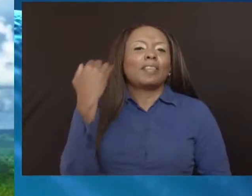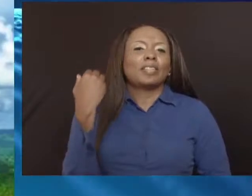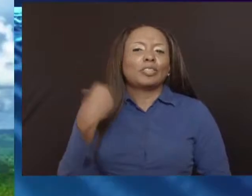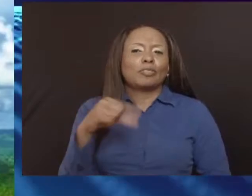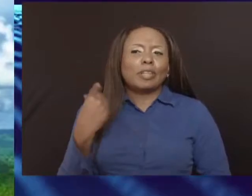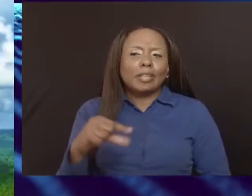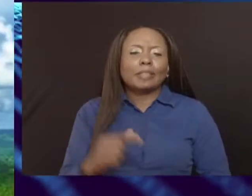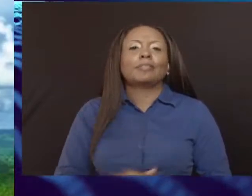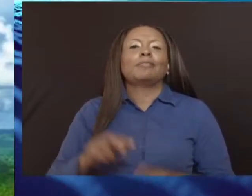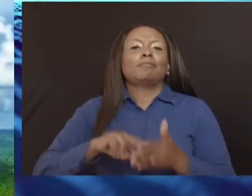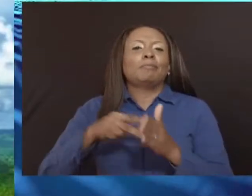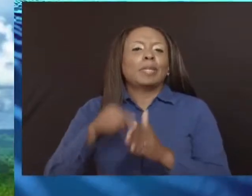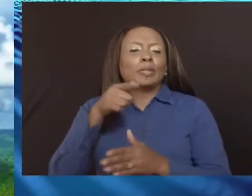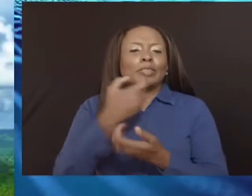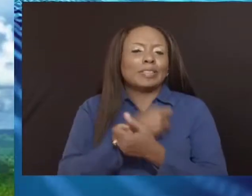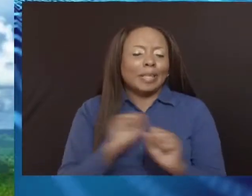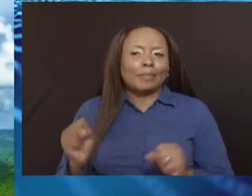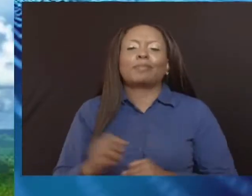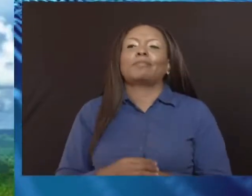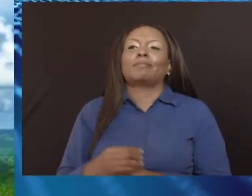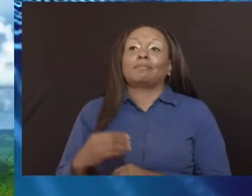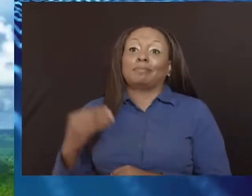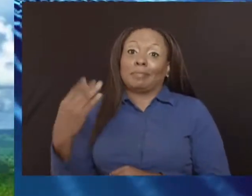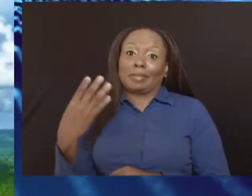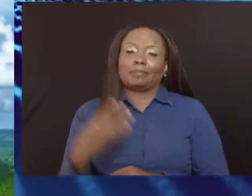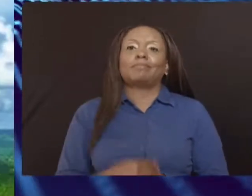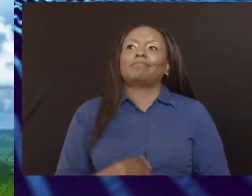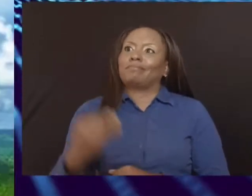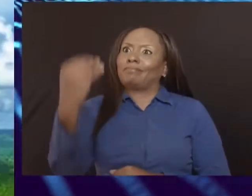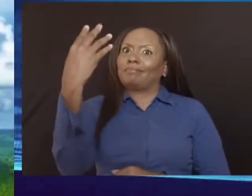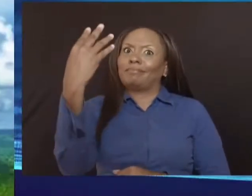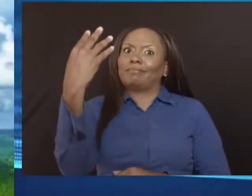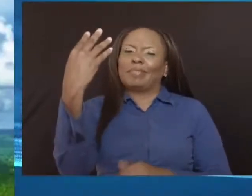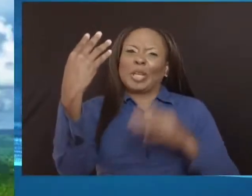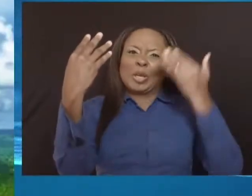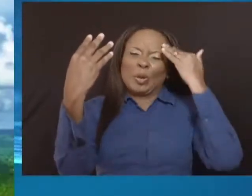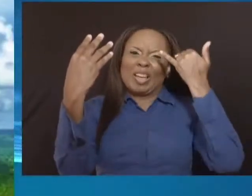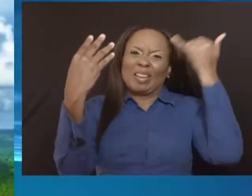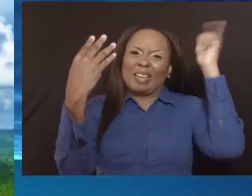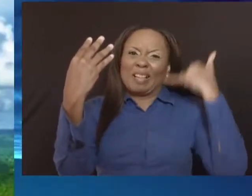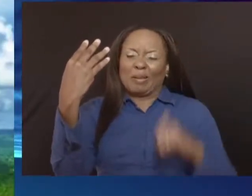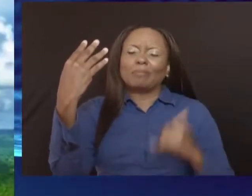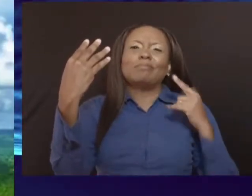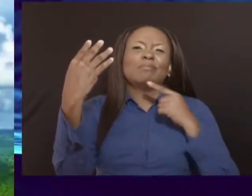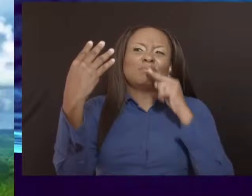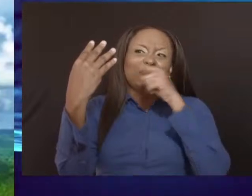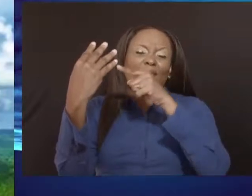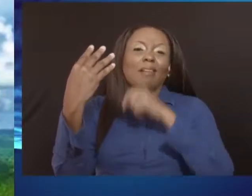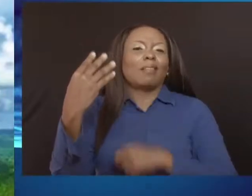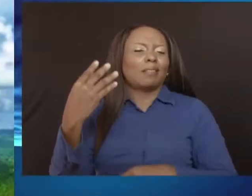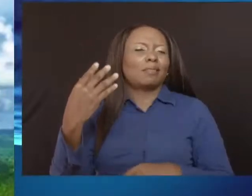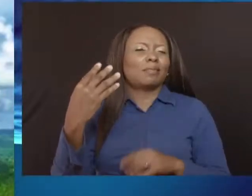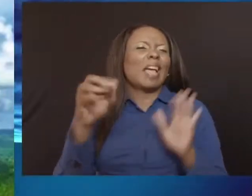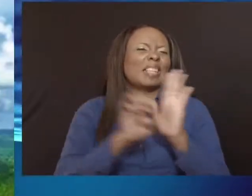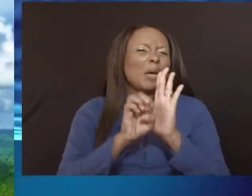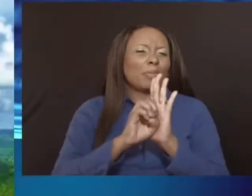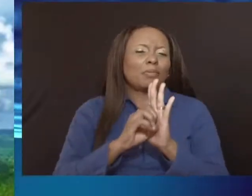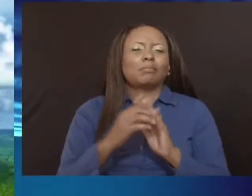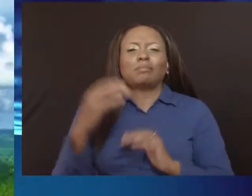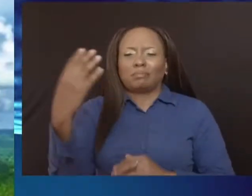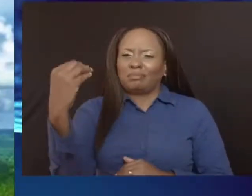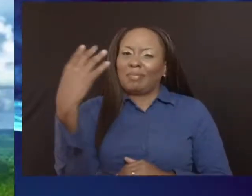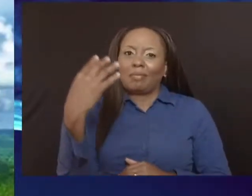you are safe. Then there are persons who are yellow. And these are persons that we need to monitor, but